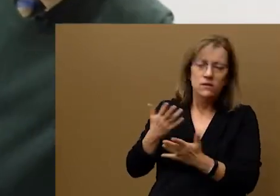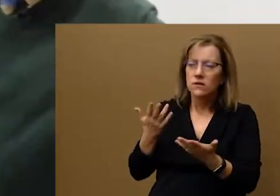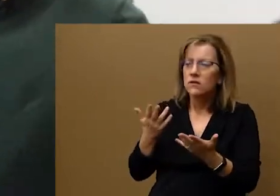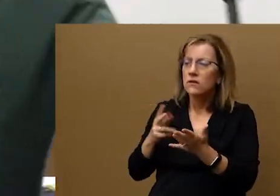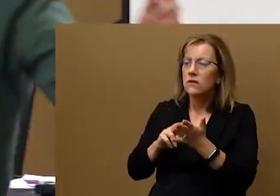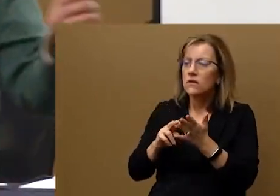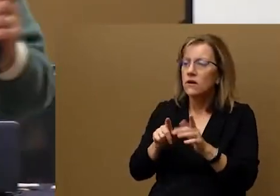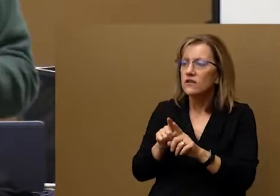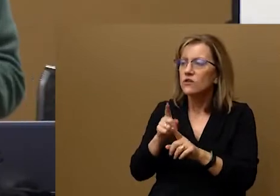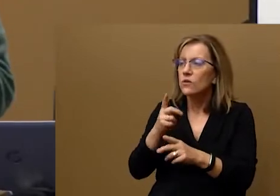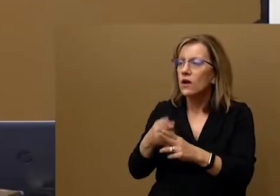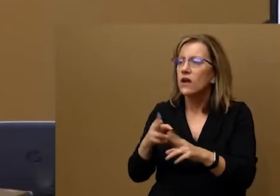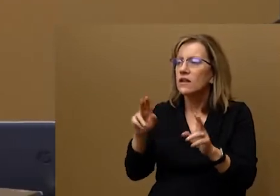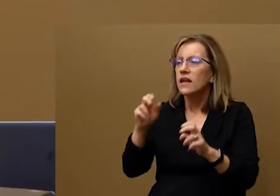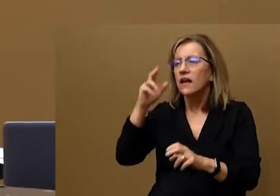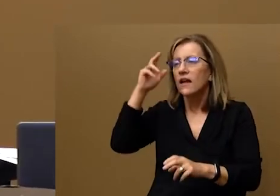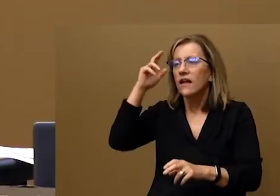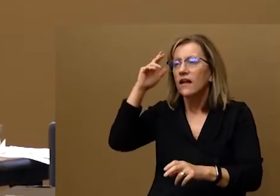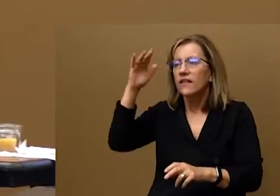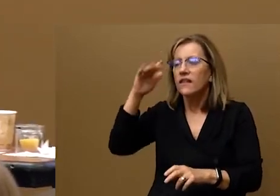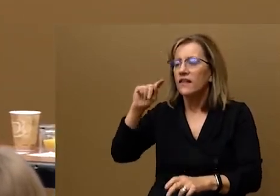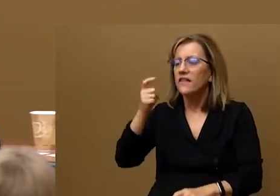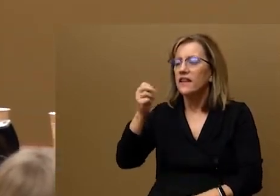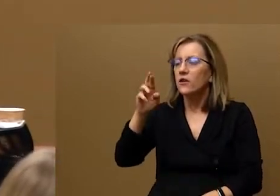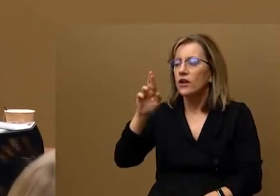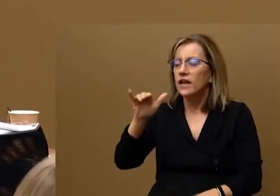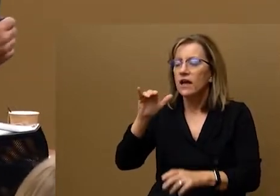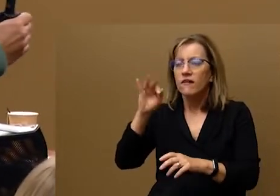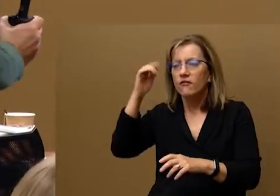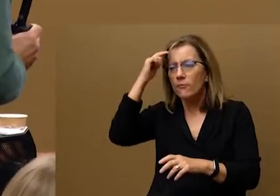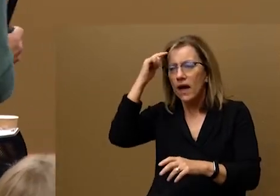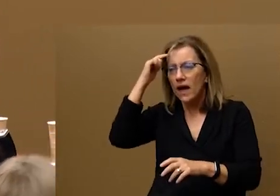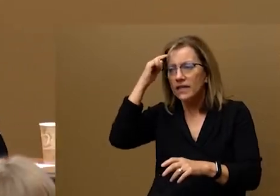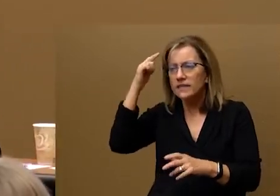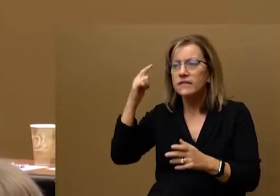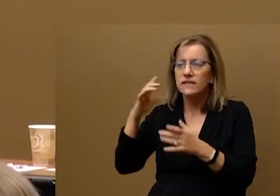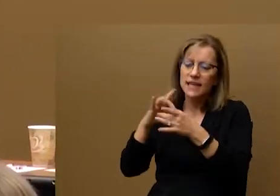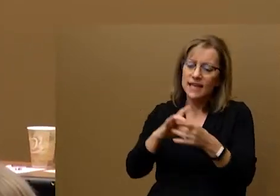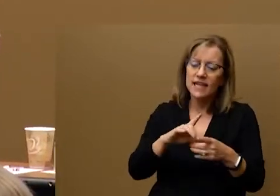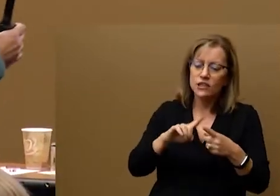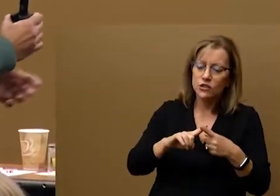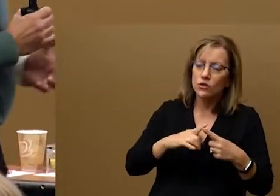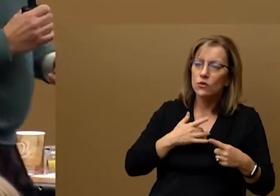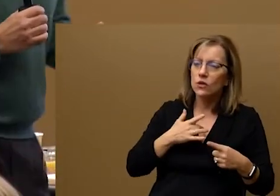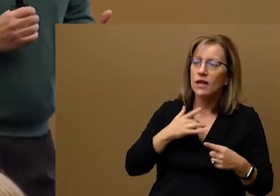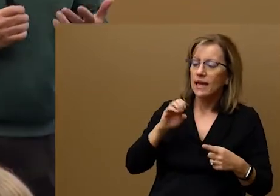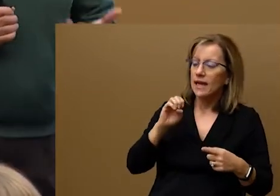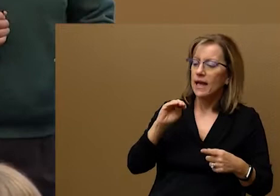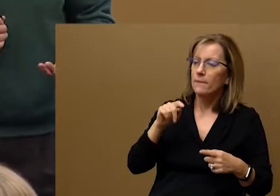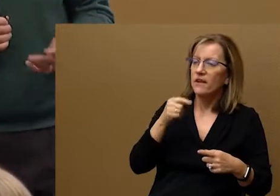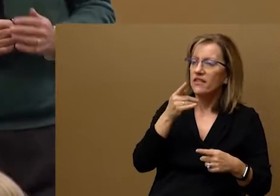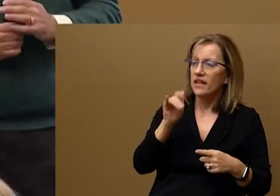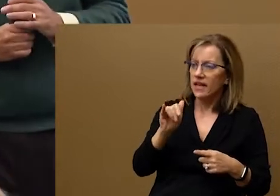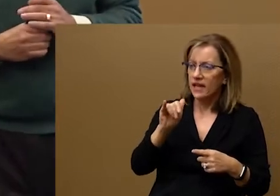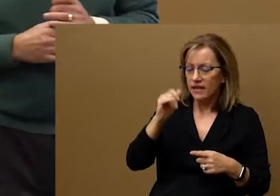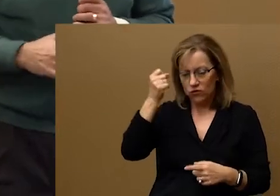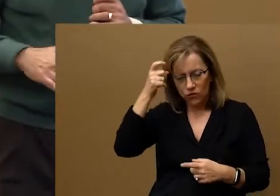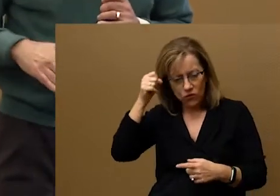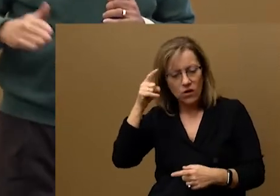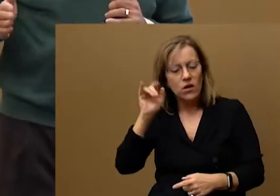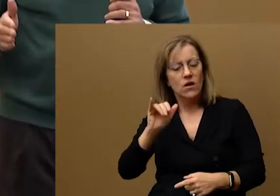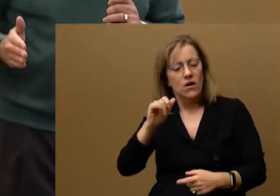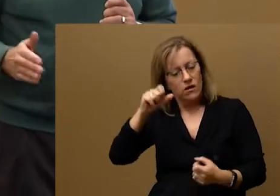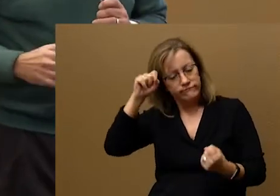point of view. Now, you all know we also call that theory of mind, and it's connected, as I said before, to empathy, and